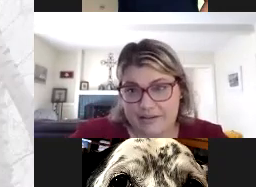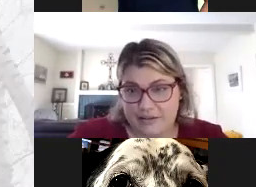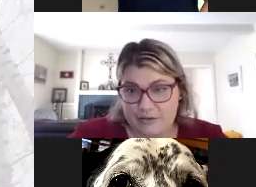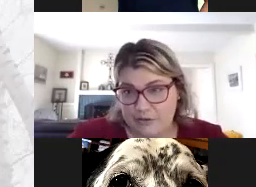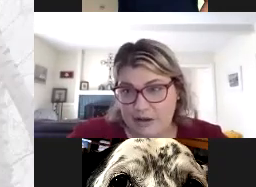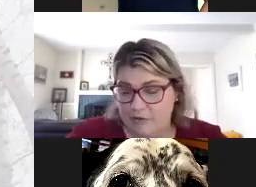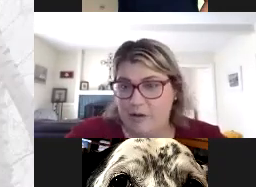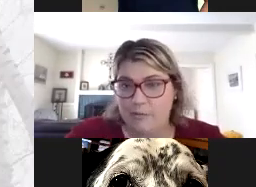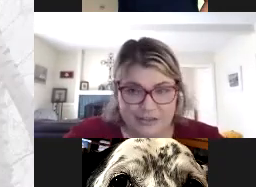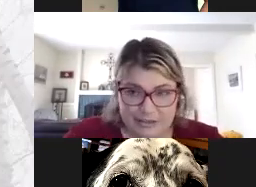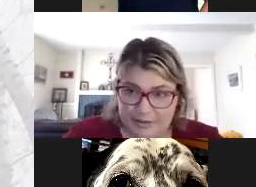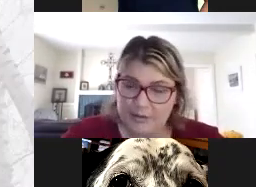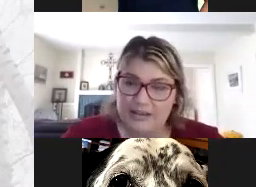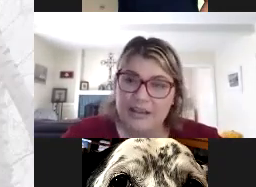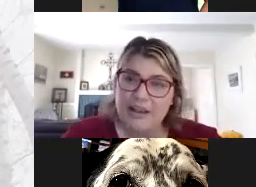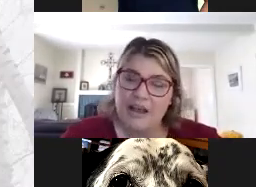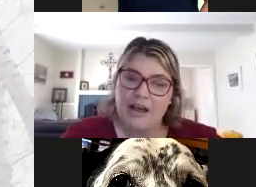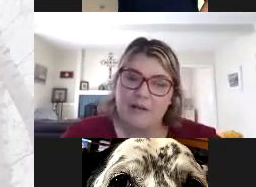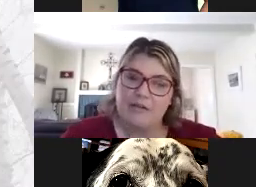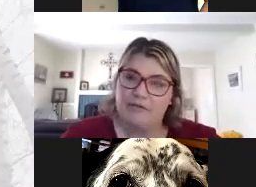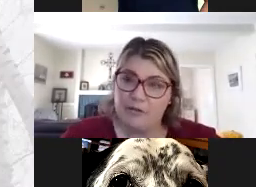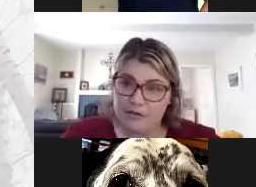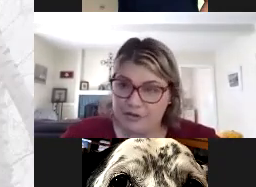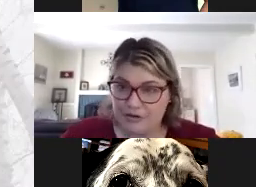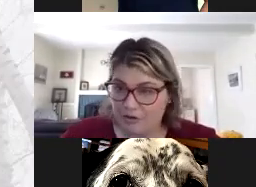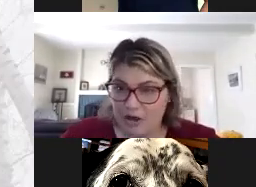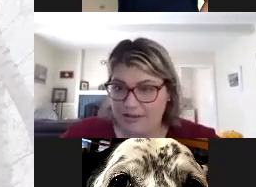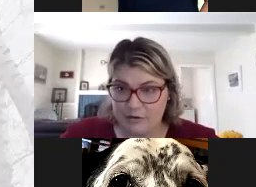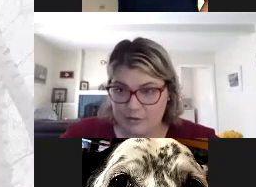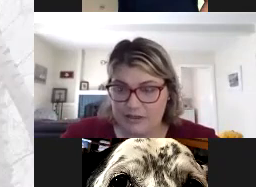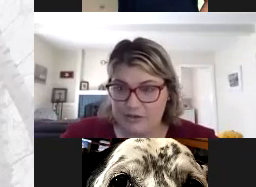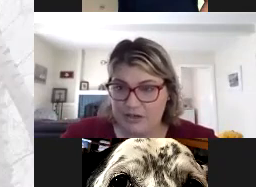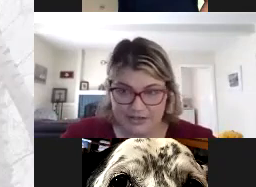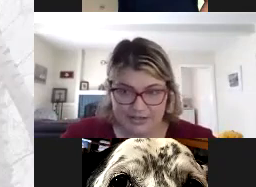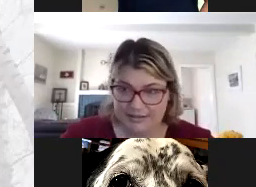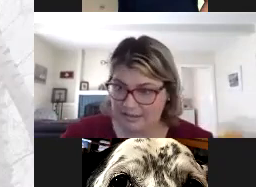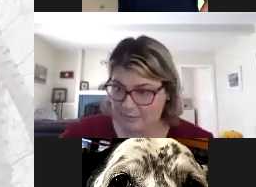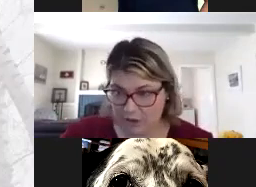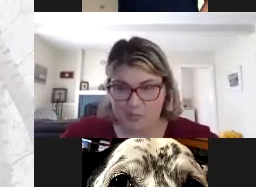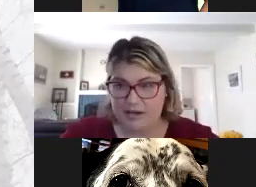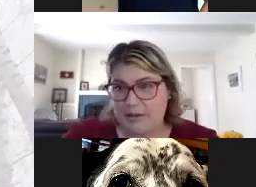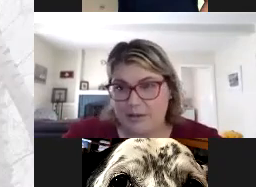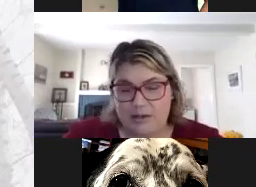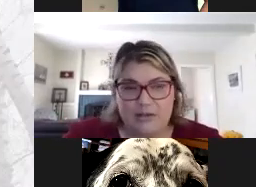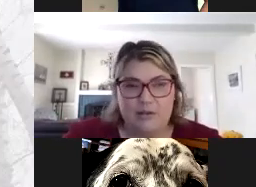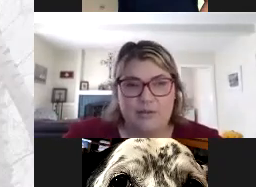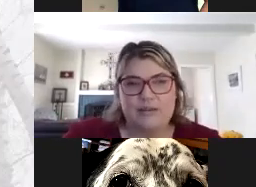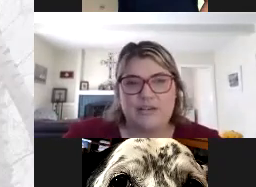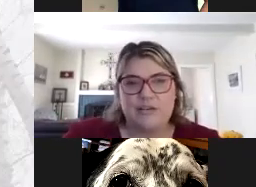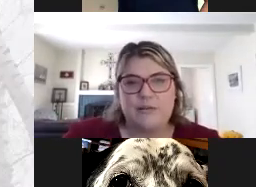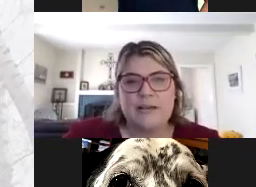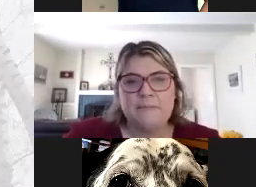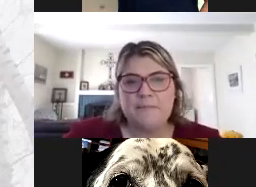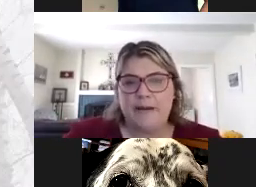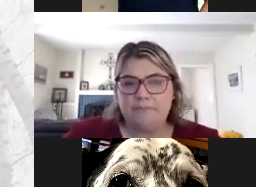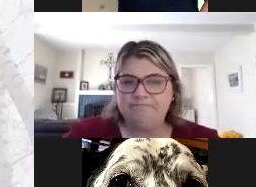of the constitutional government, which deals with voter laws, voter registration. The Democratic Party is also concerned with those